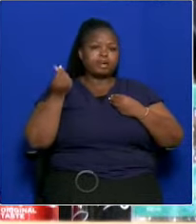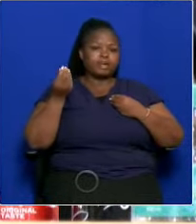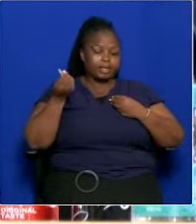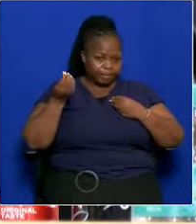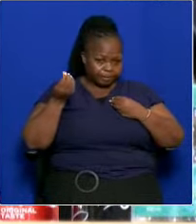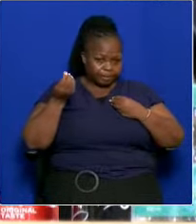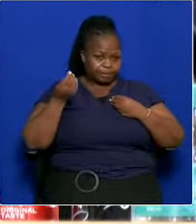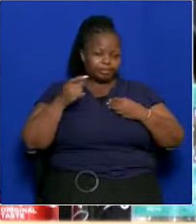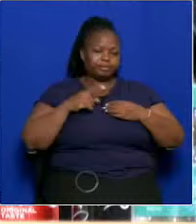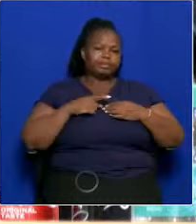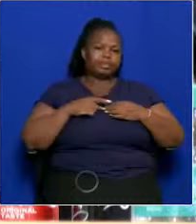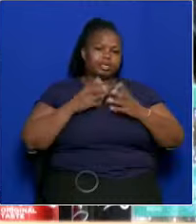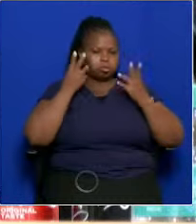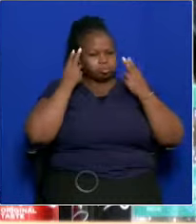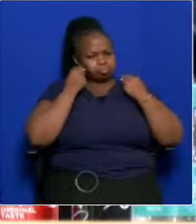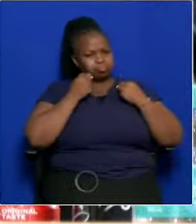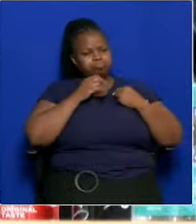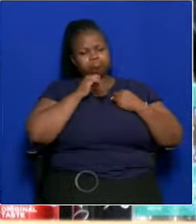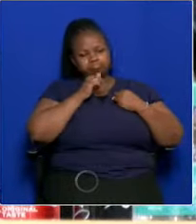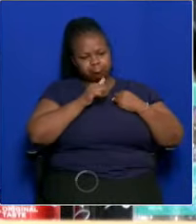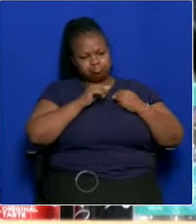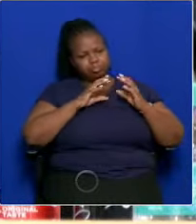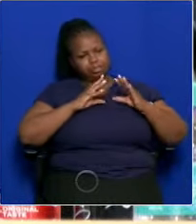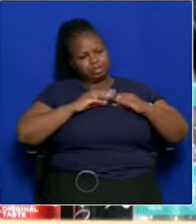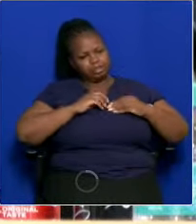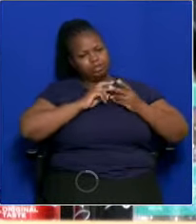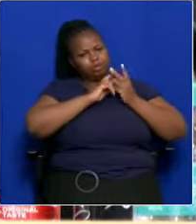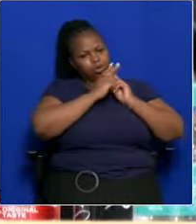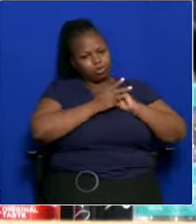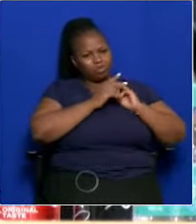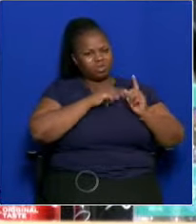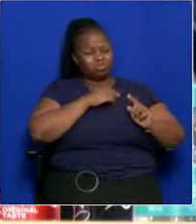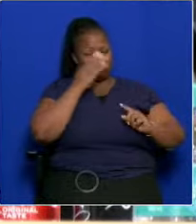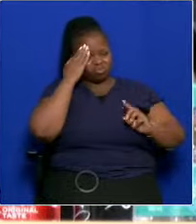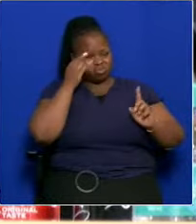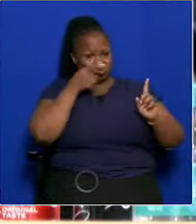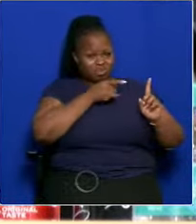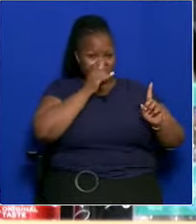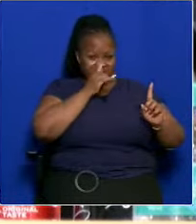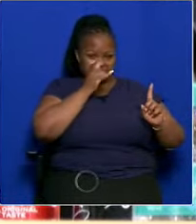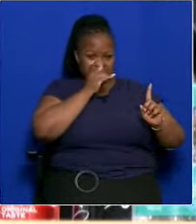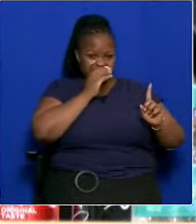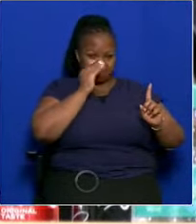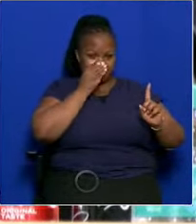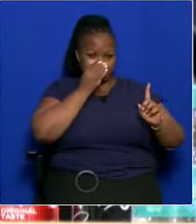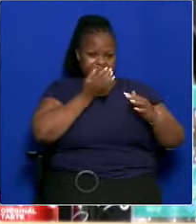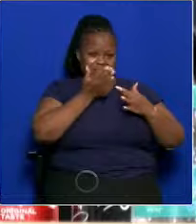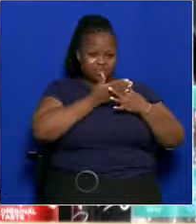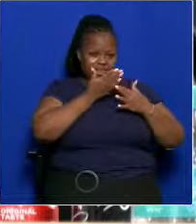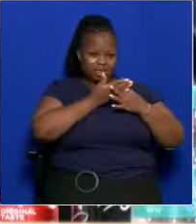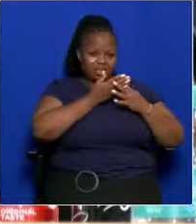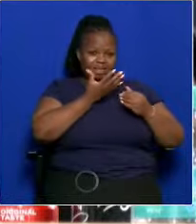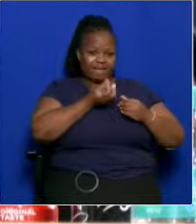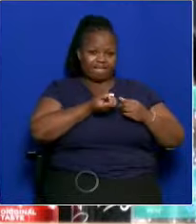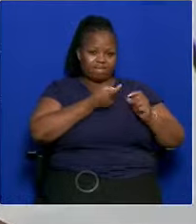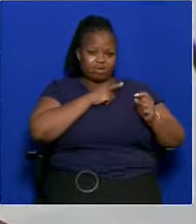by taking the loan, knowing of the serious allegations leveled against him and the fact that he's a contractor.